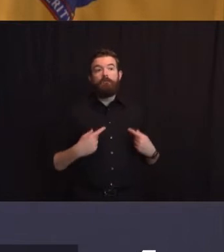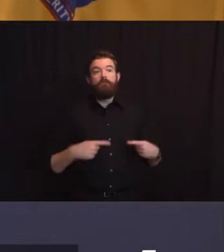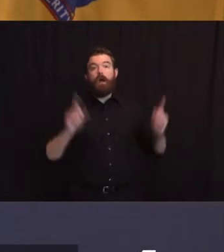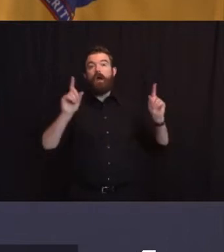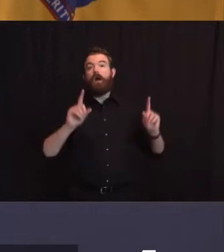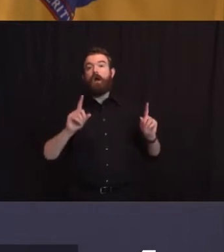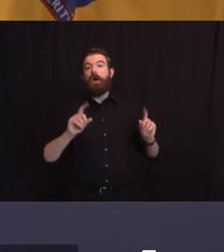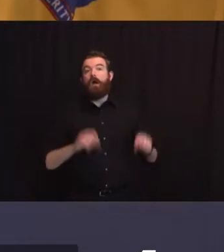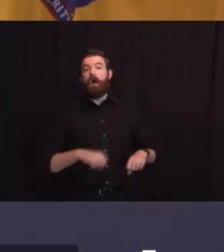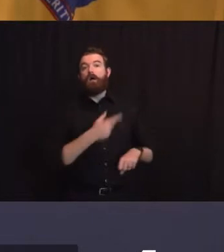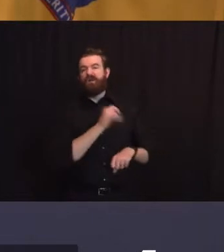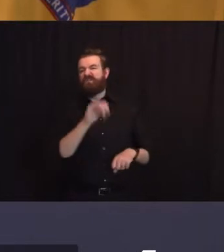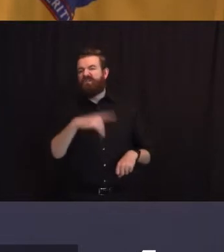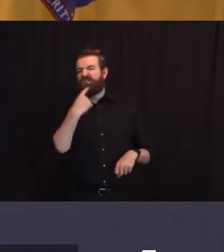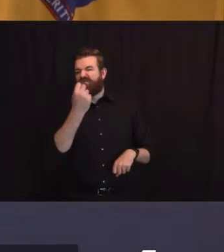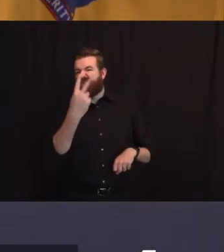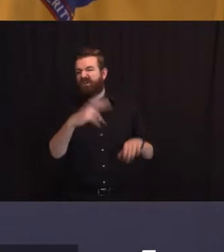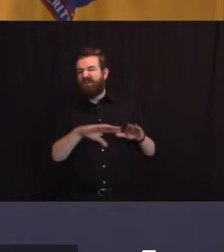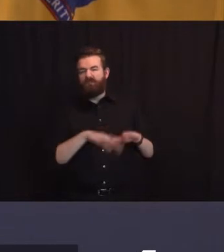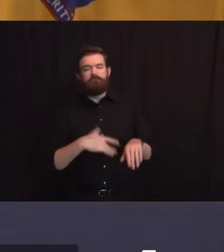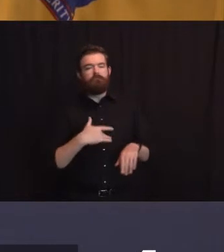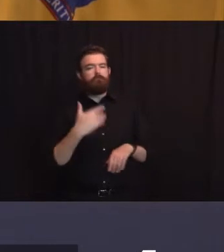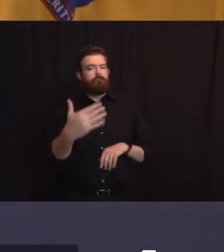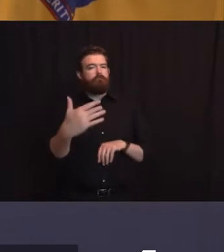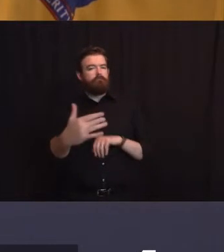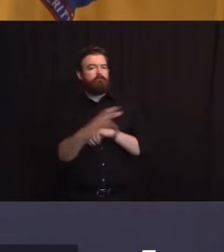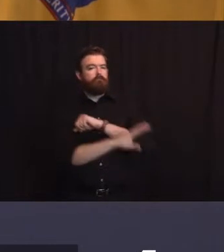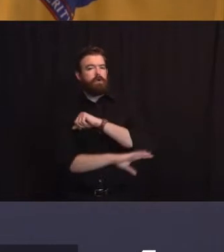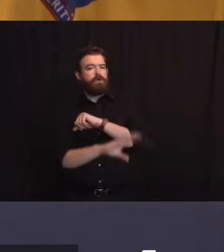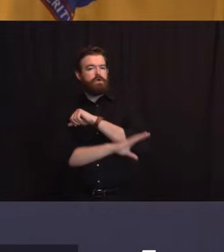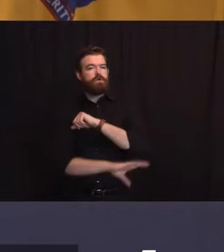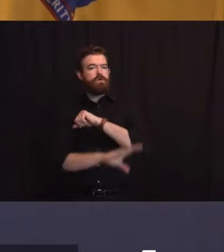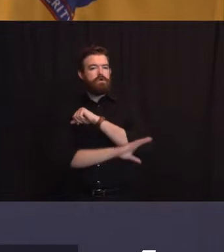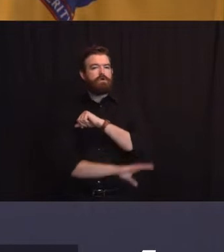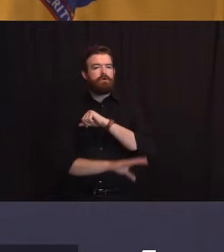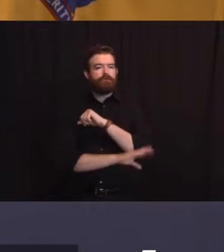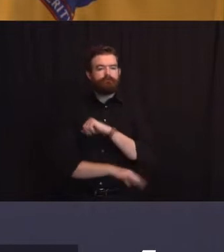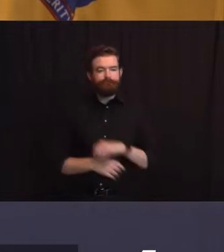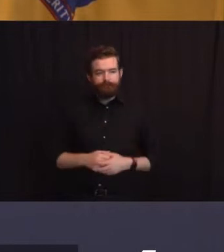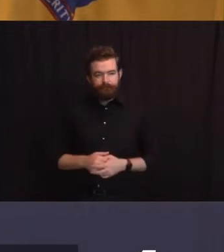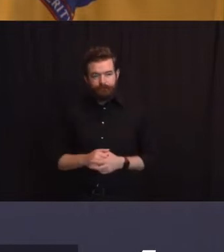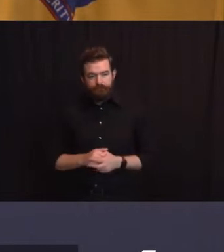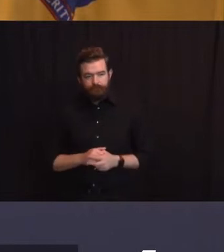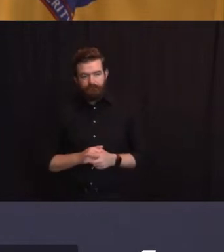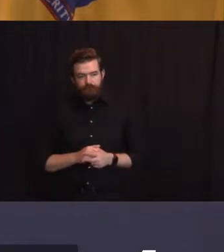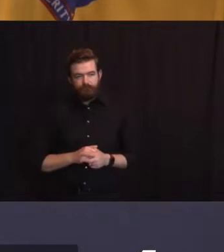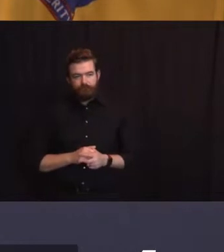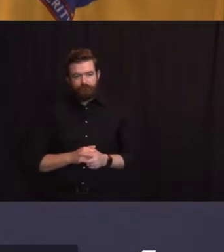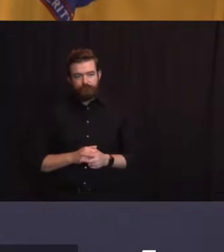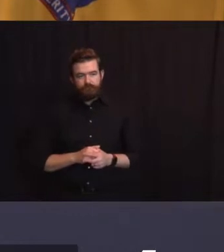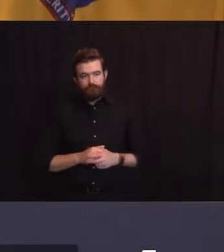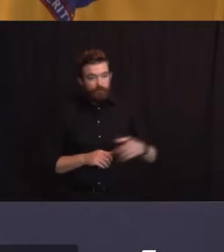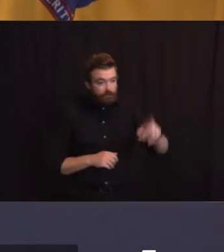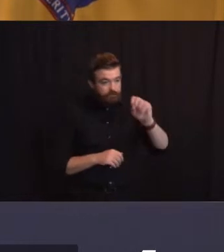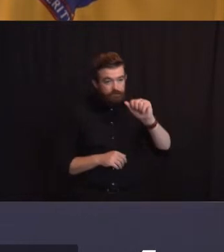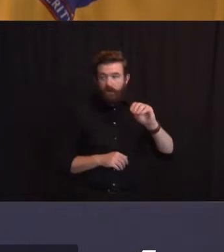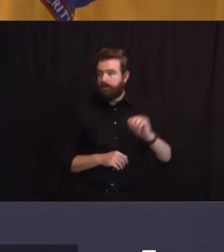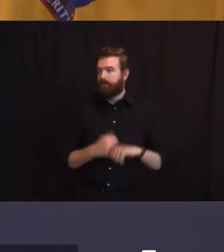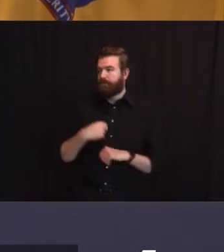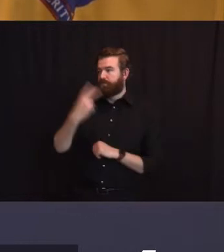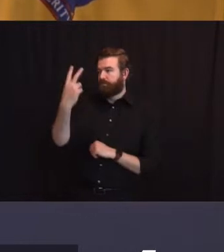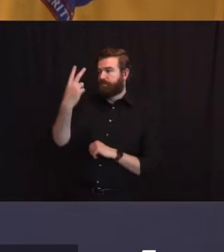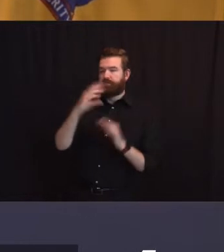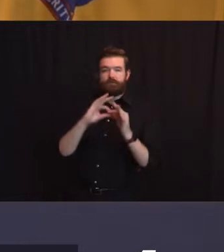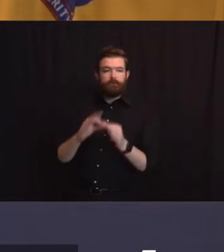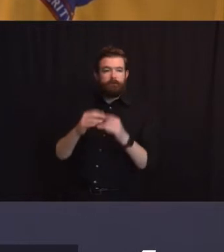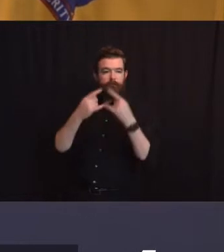is that you? Let's go to Sam and then Nikita to close it out. 2 more quick mass questions. First one is just, were you surprised